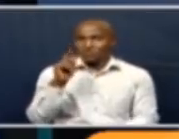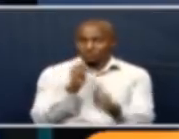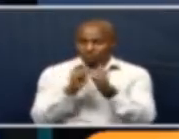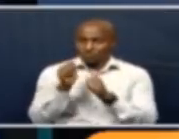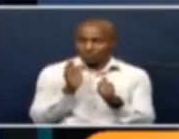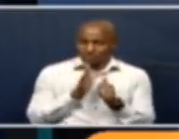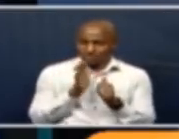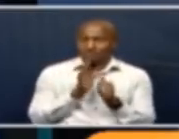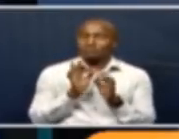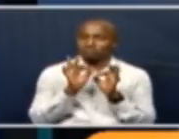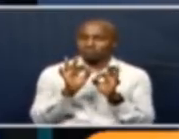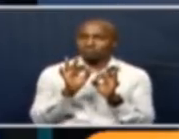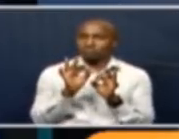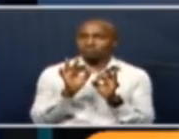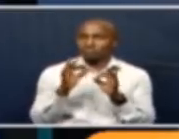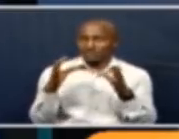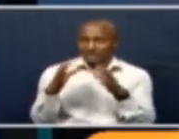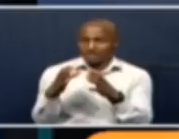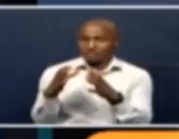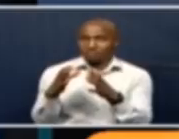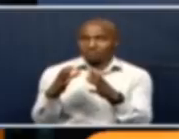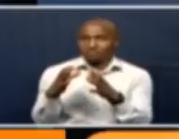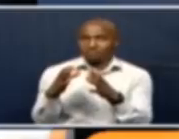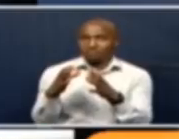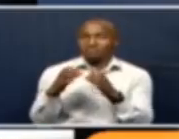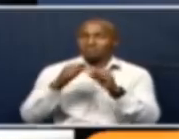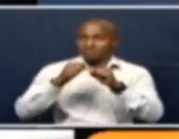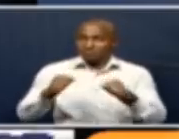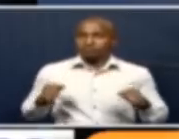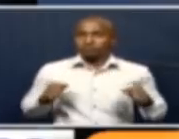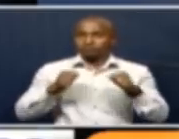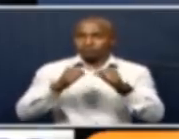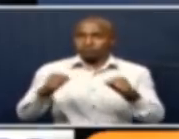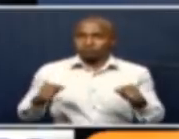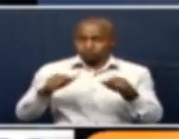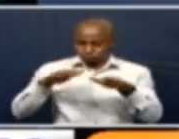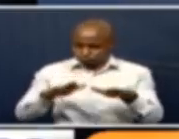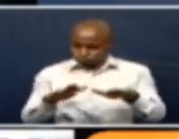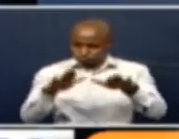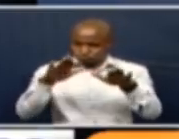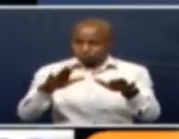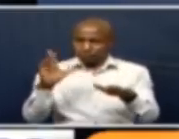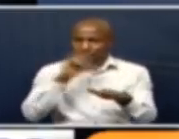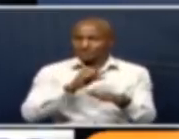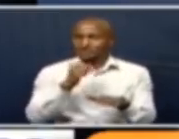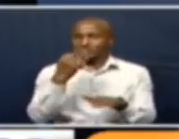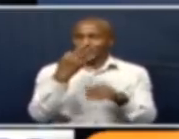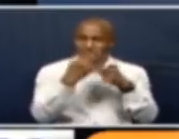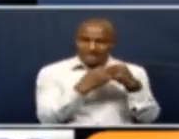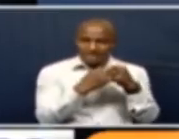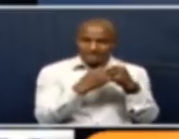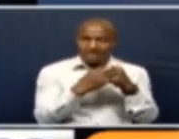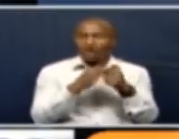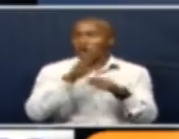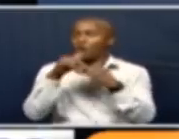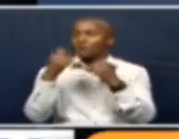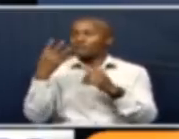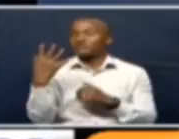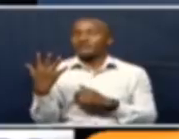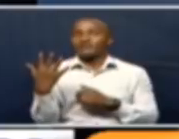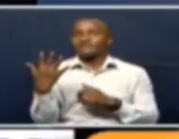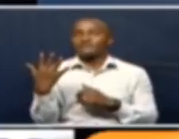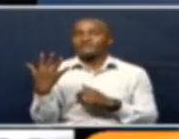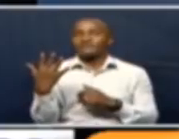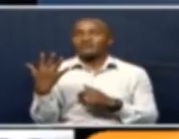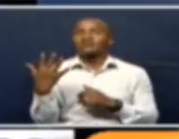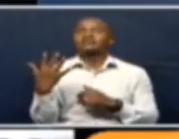Super G alpine skiing, finishing in the 38th position out of 45 participants. She completed her